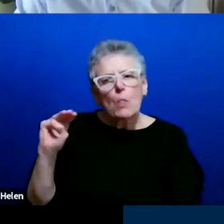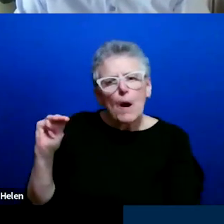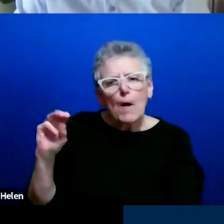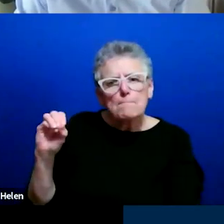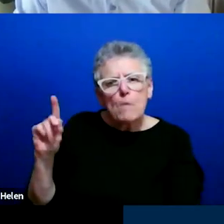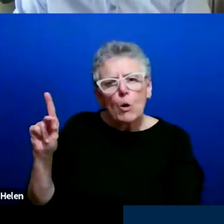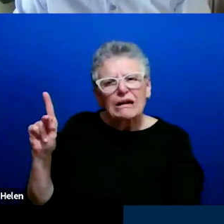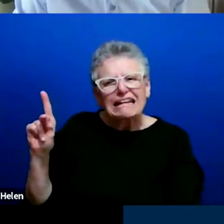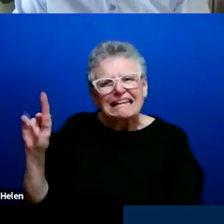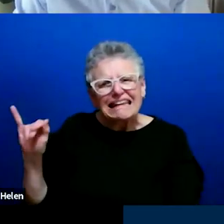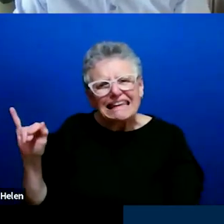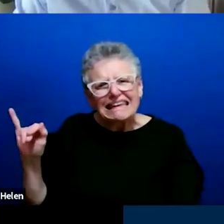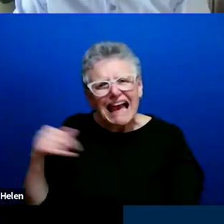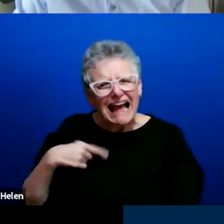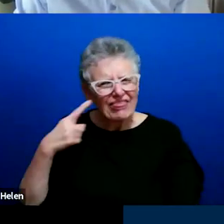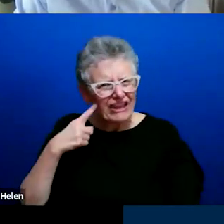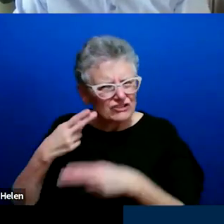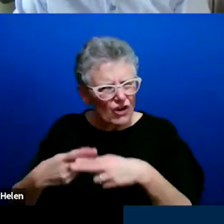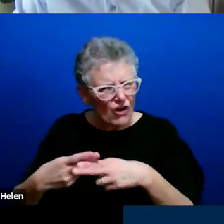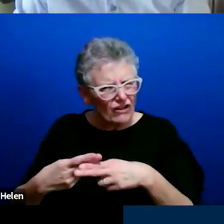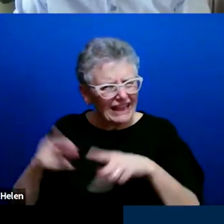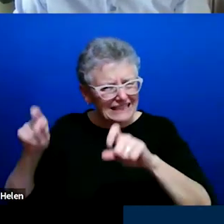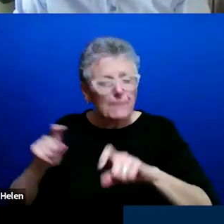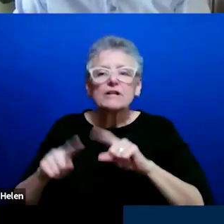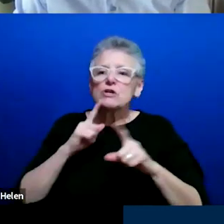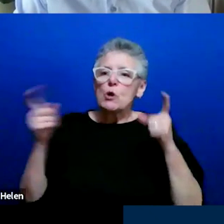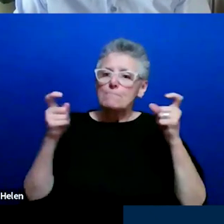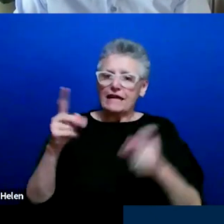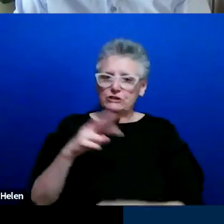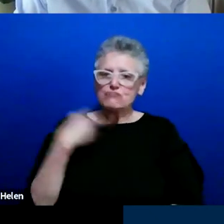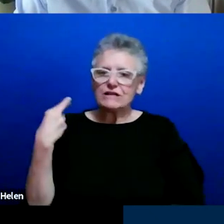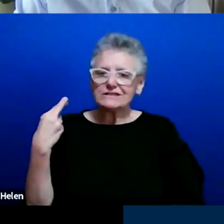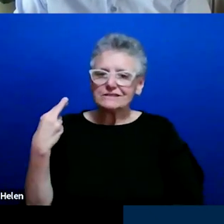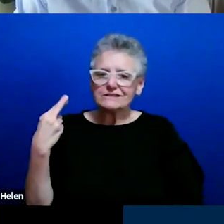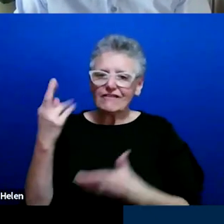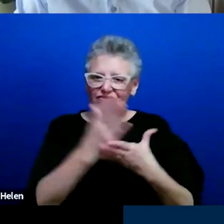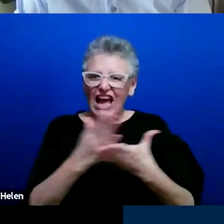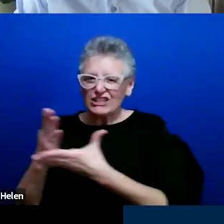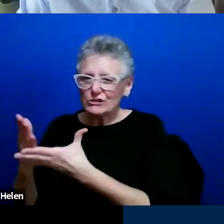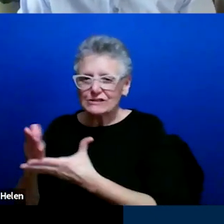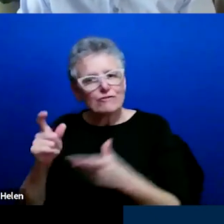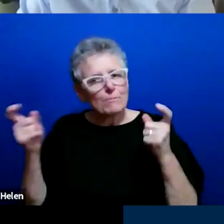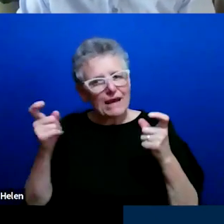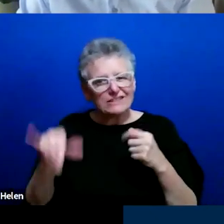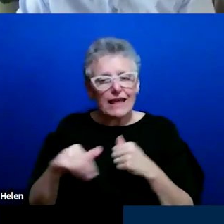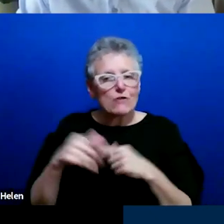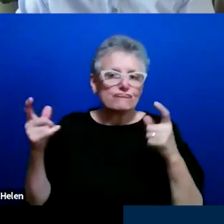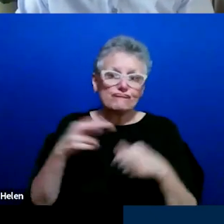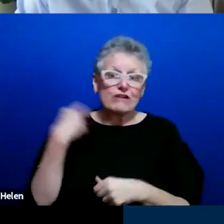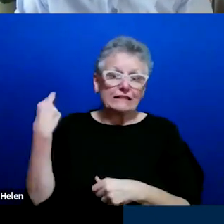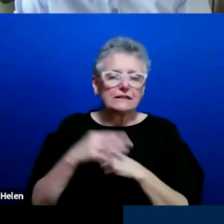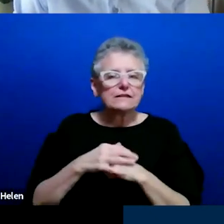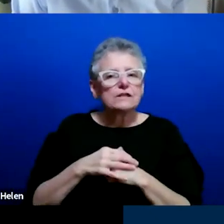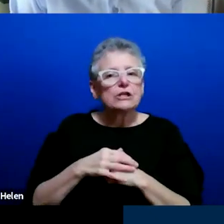like that. So you need to manage the risk factors. How using